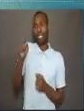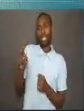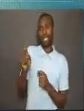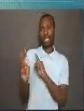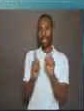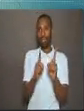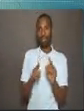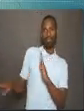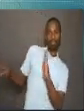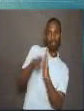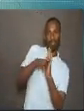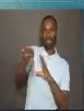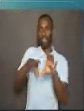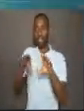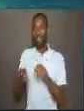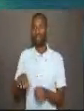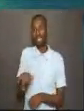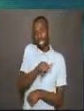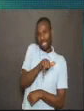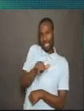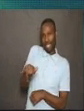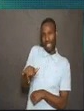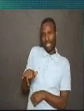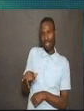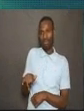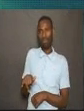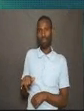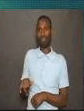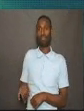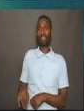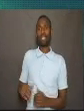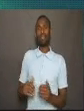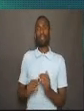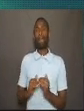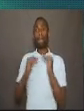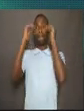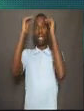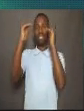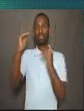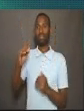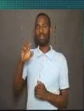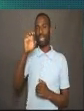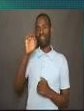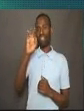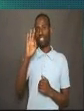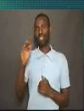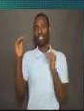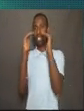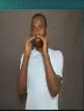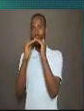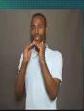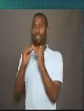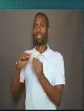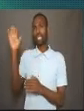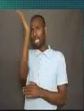This can be represented as maximum efficiency equals the